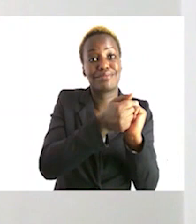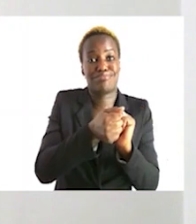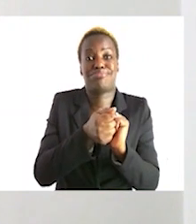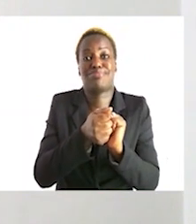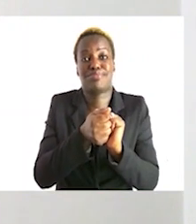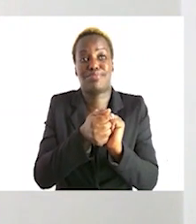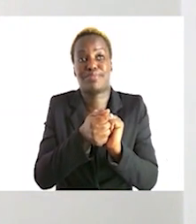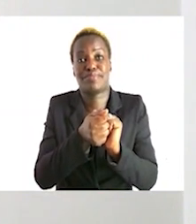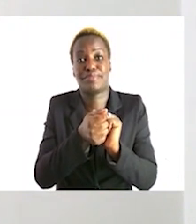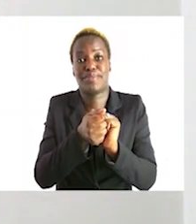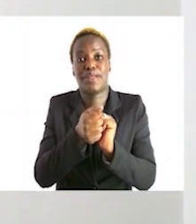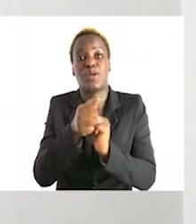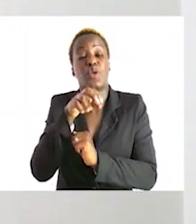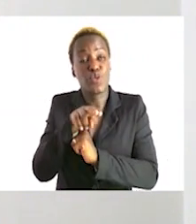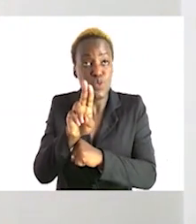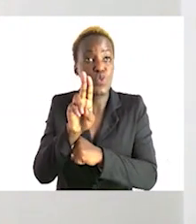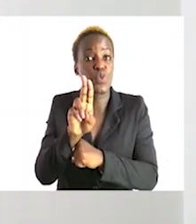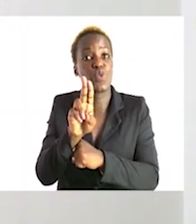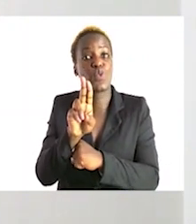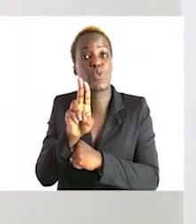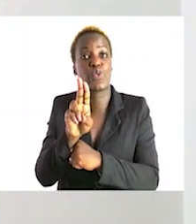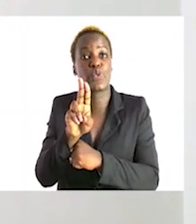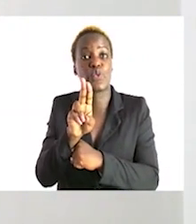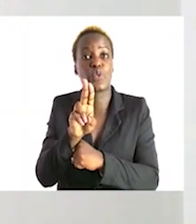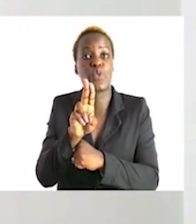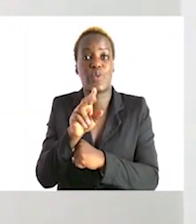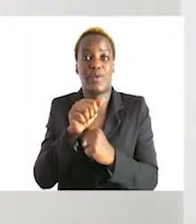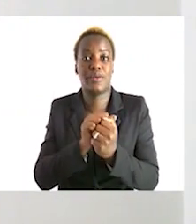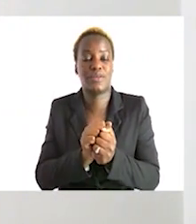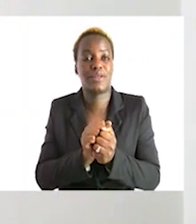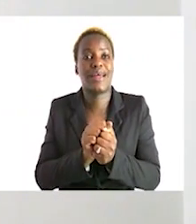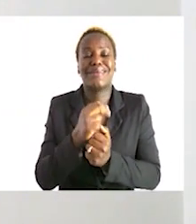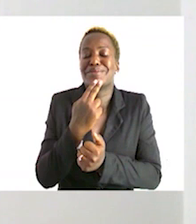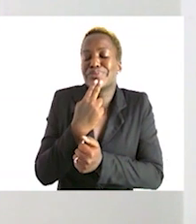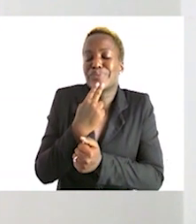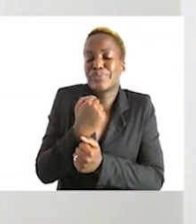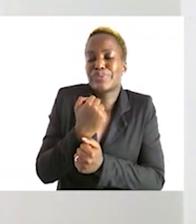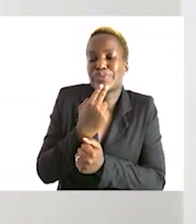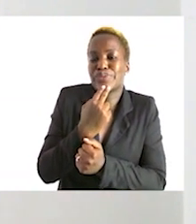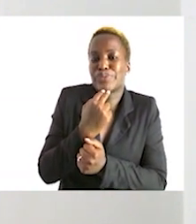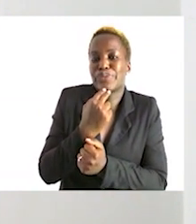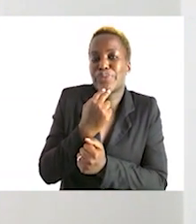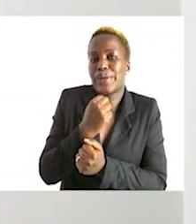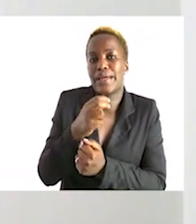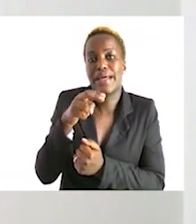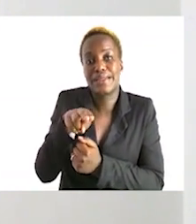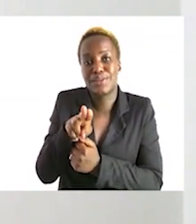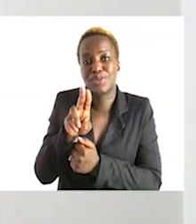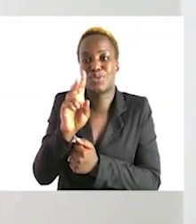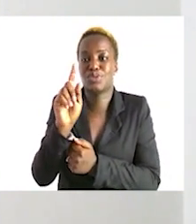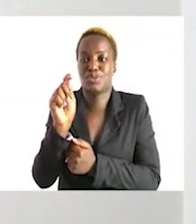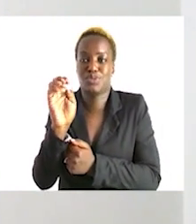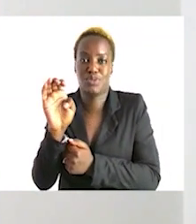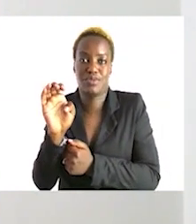letter in the alphabet? U. So it has to be cute. Nay, can you see the trick? It says the